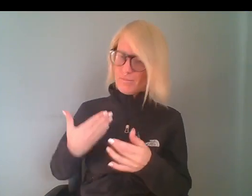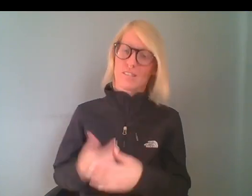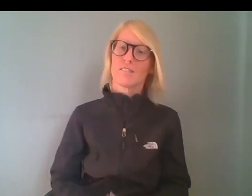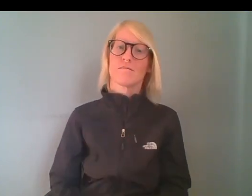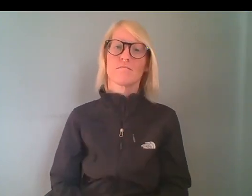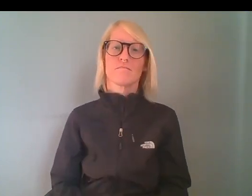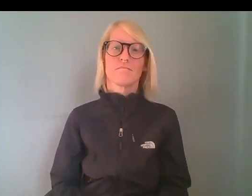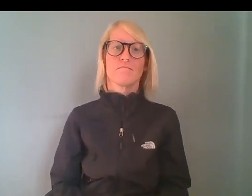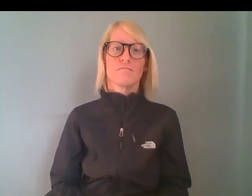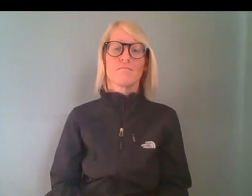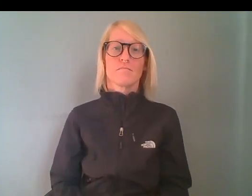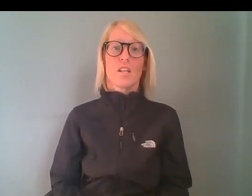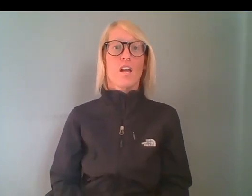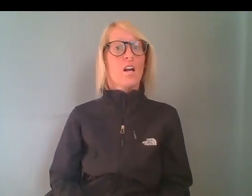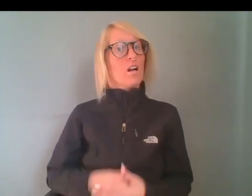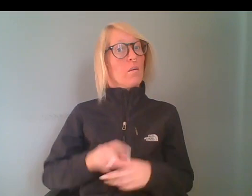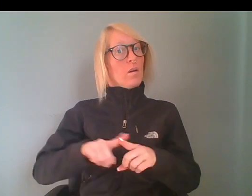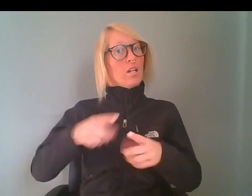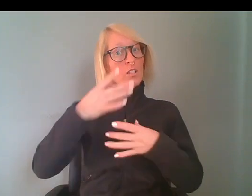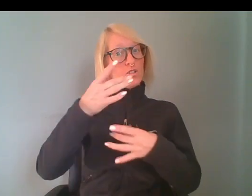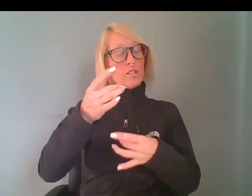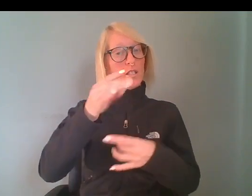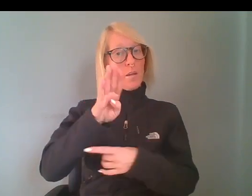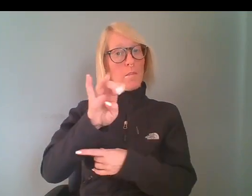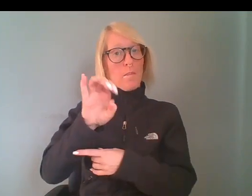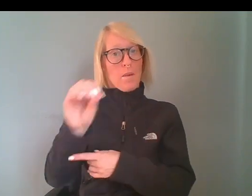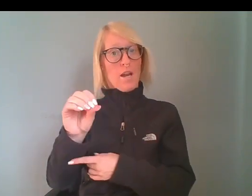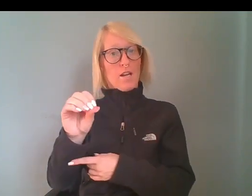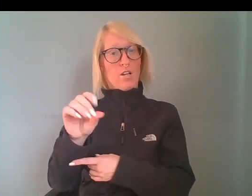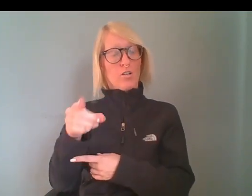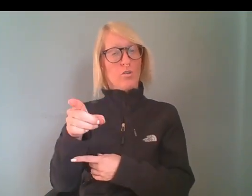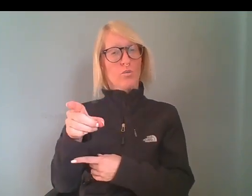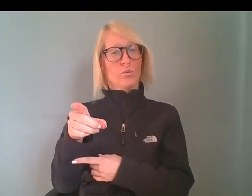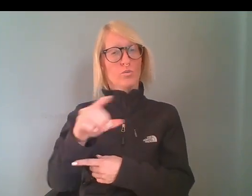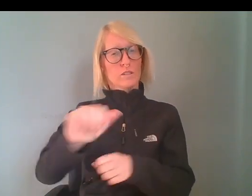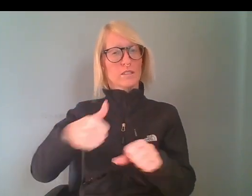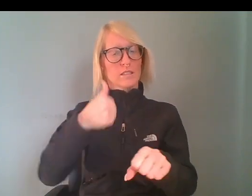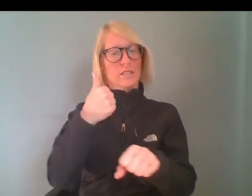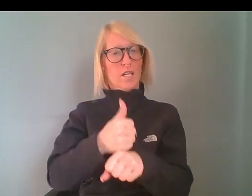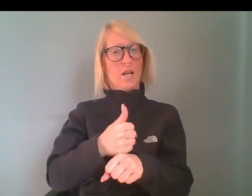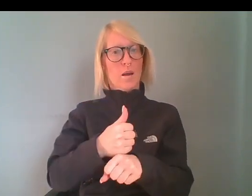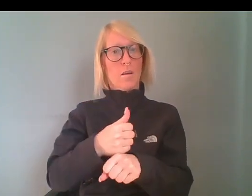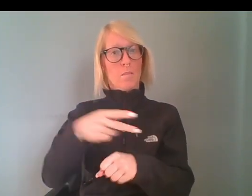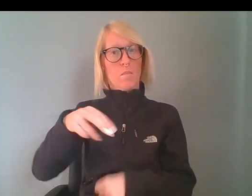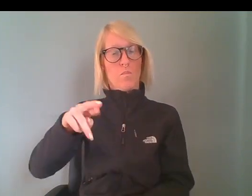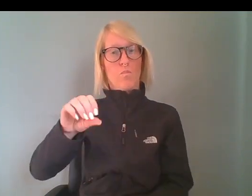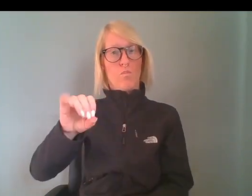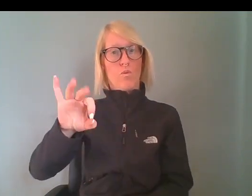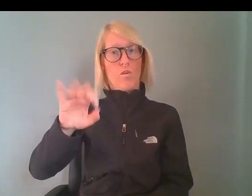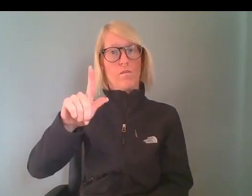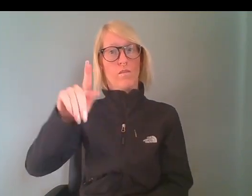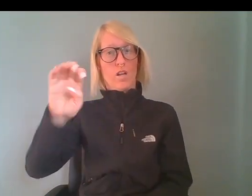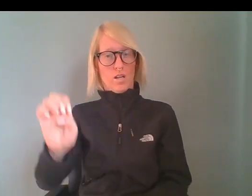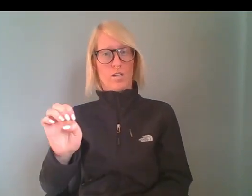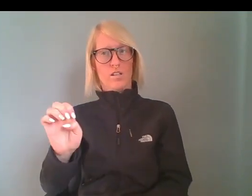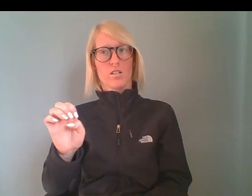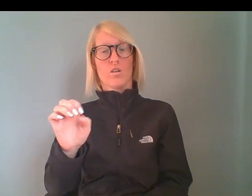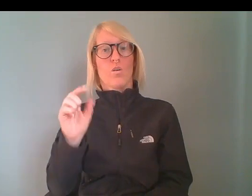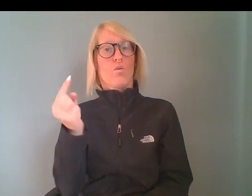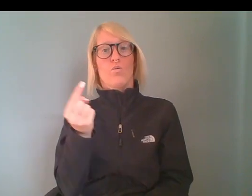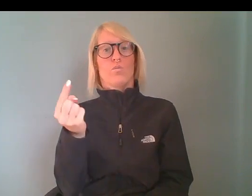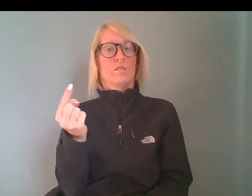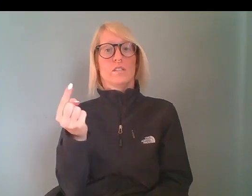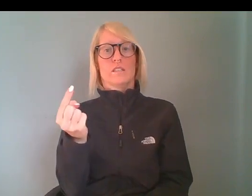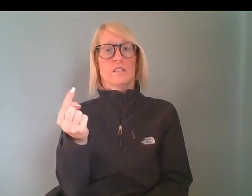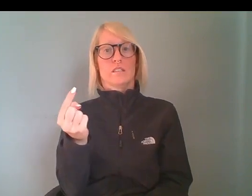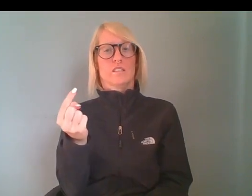what's interesting about the bio, if you do set up a profile, you only have room for one website, but I have a couple websites